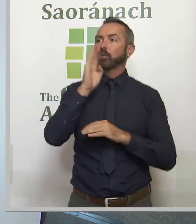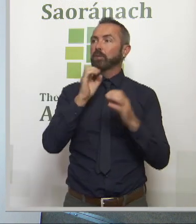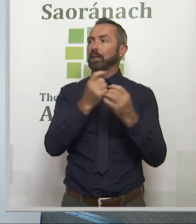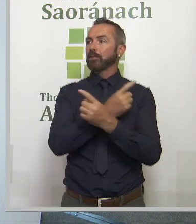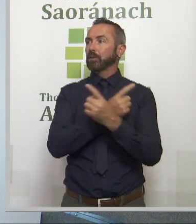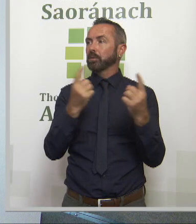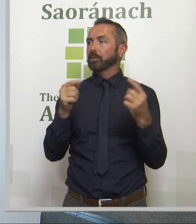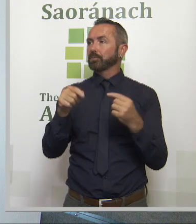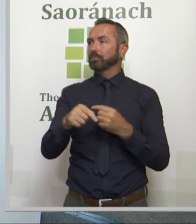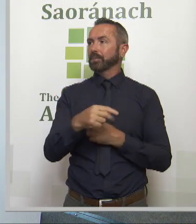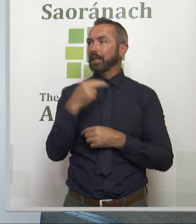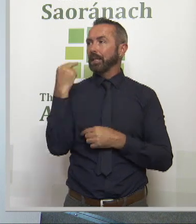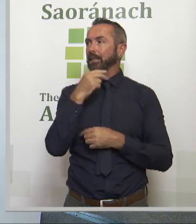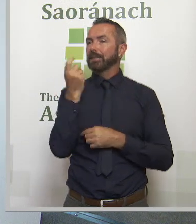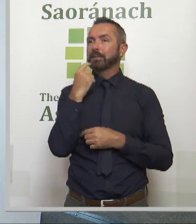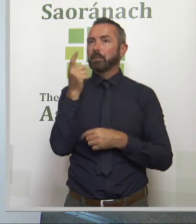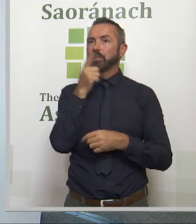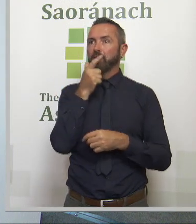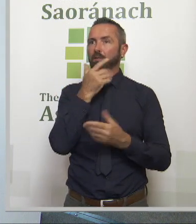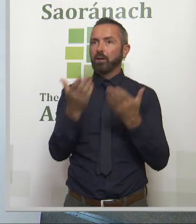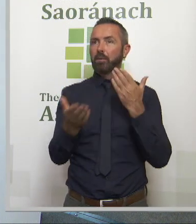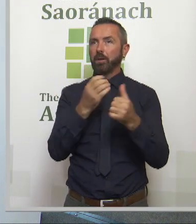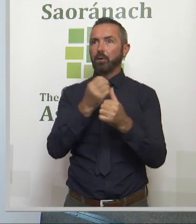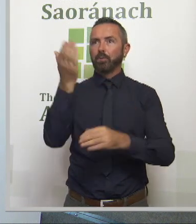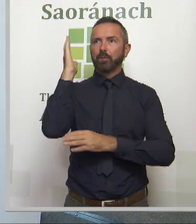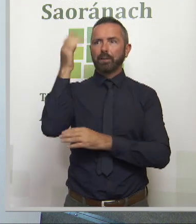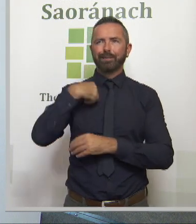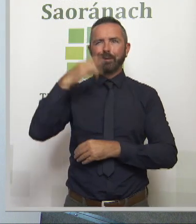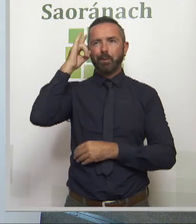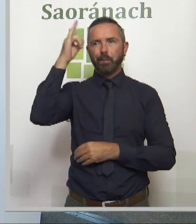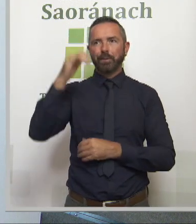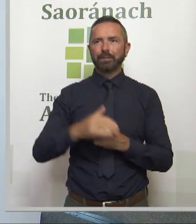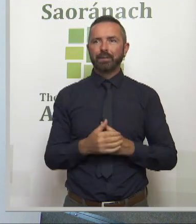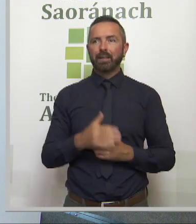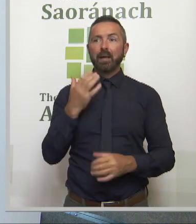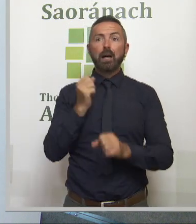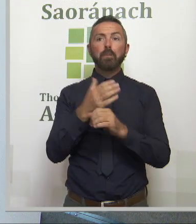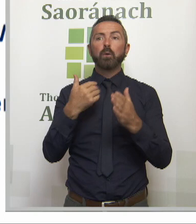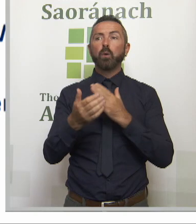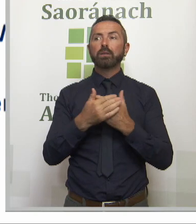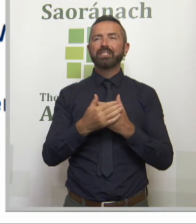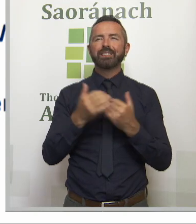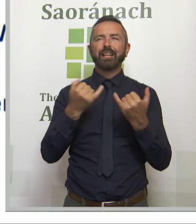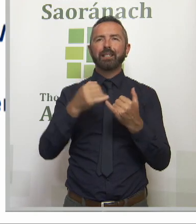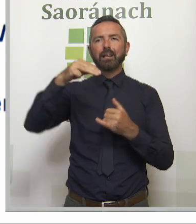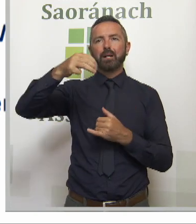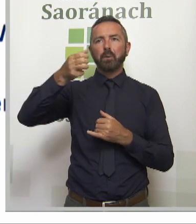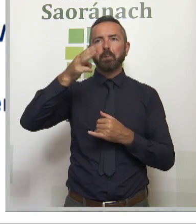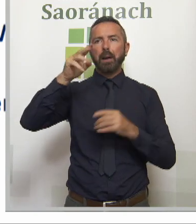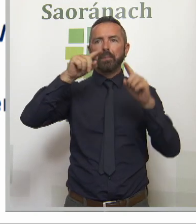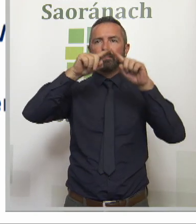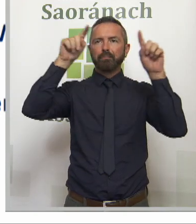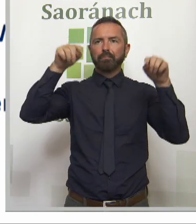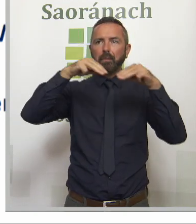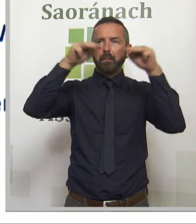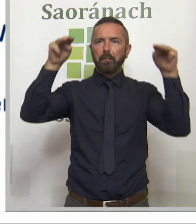So this is a nice, simple talk compared to some of the other talks, I hope. It's about a signpost or a mapping for the way we're